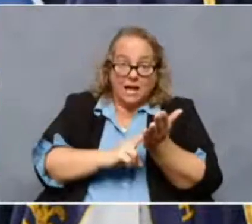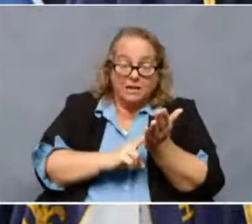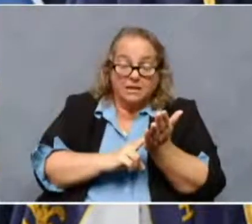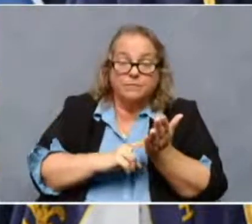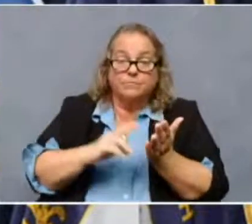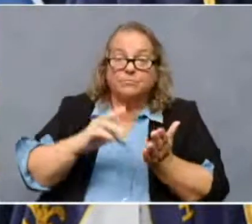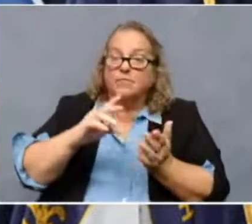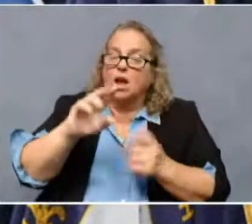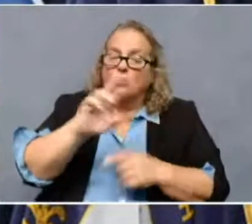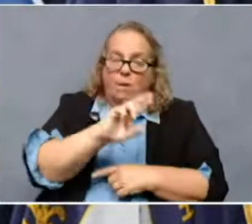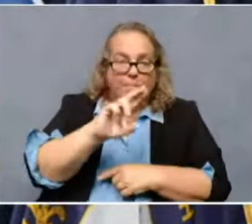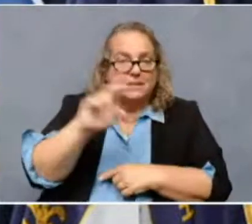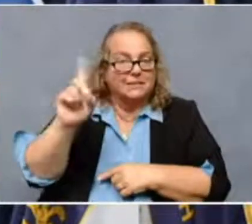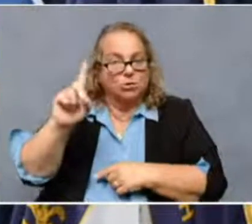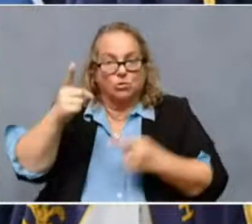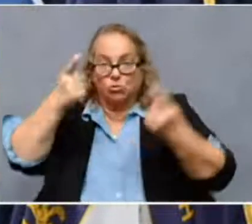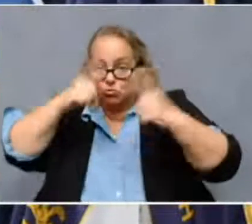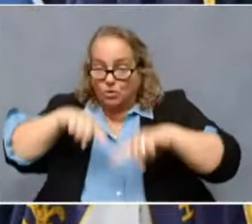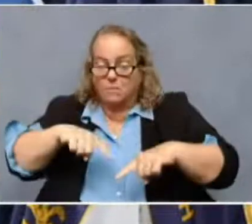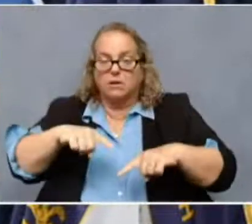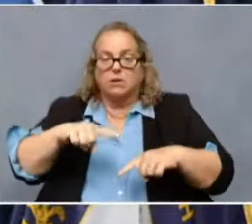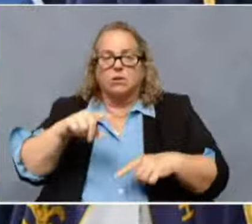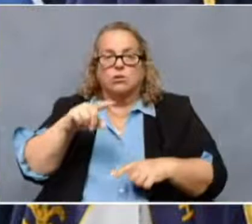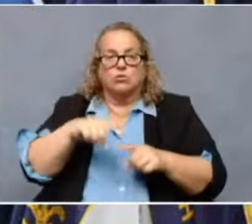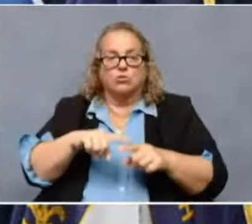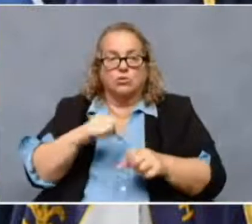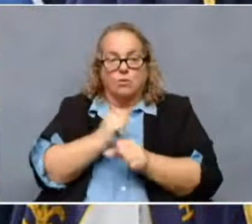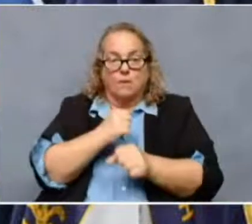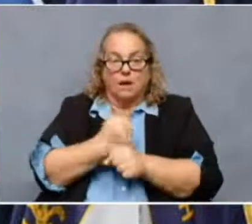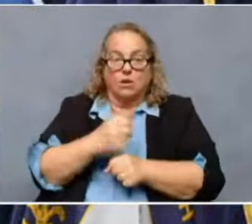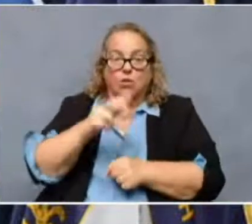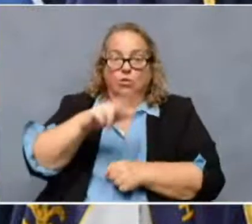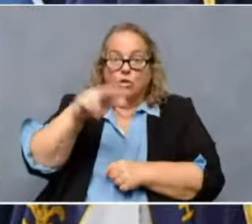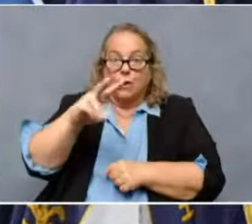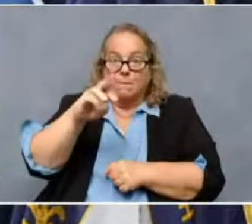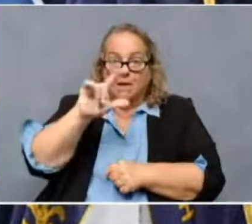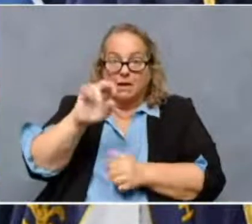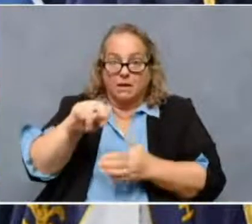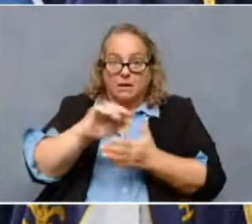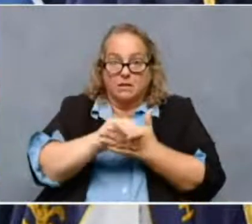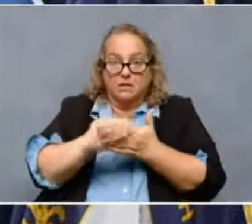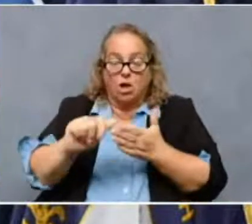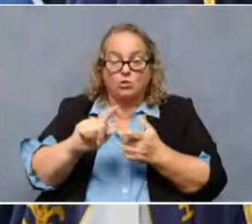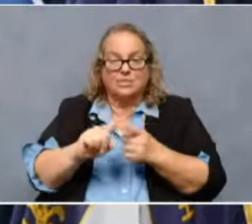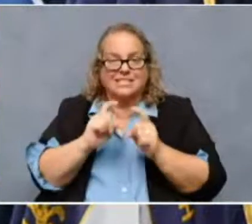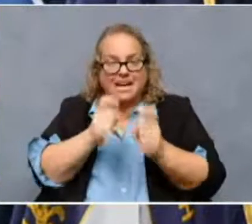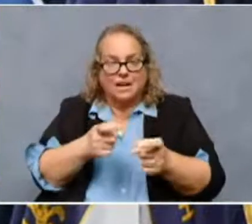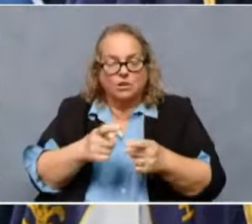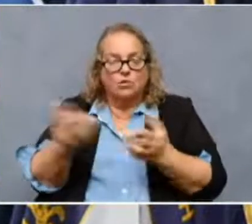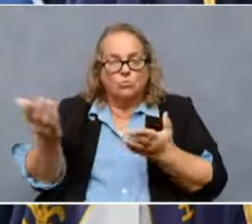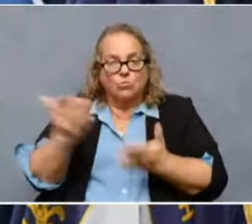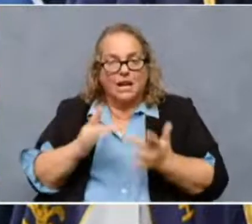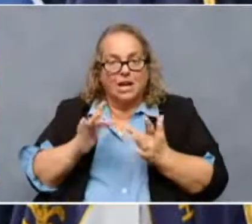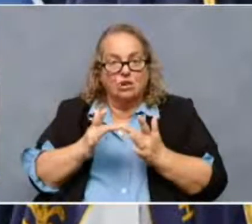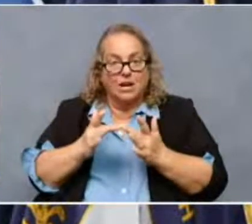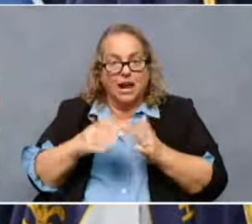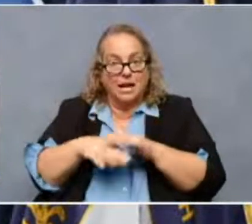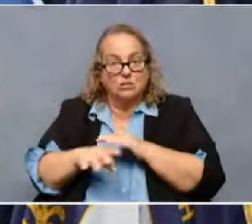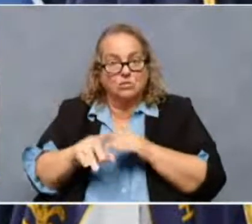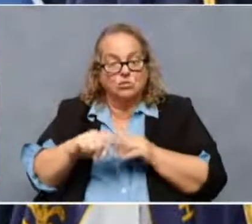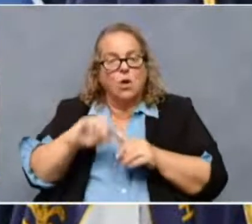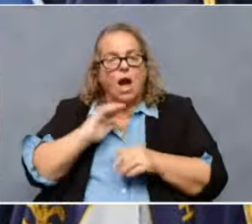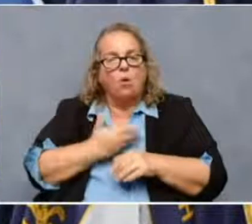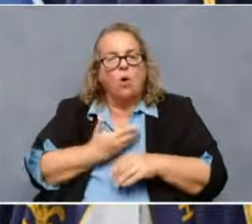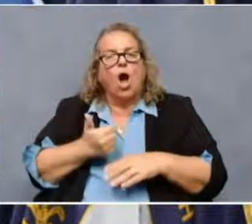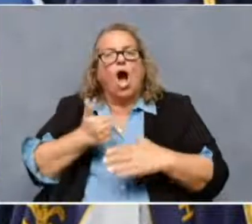million in federal American Rescue Plan dollars dedicated to bringing internet access to our unserved and underserved